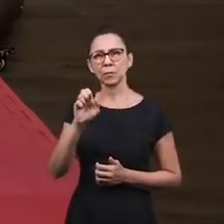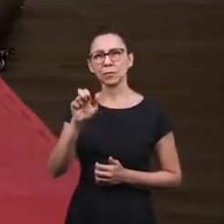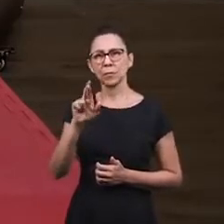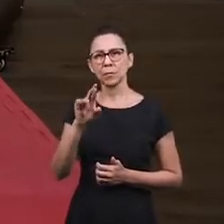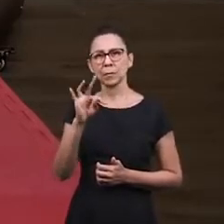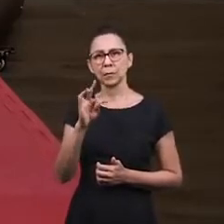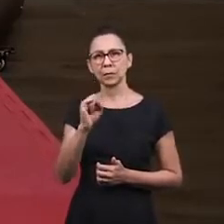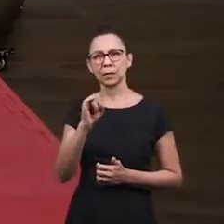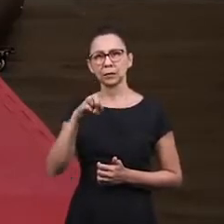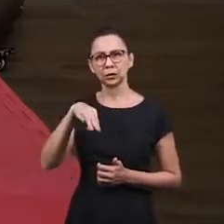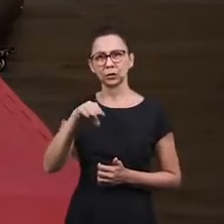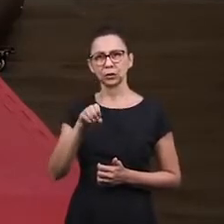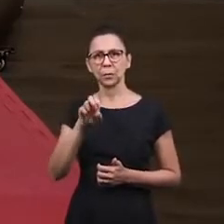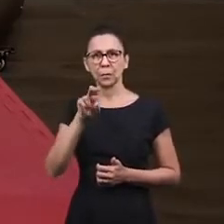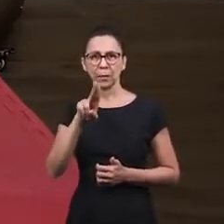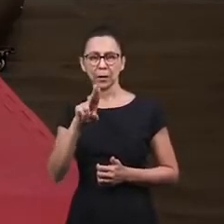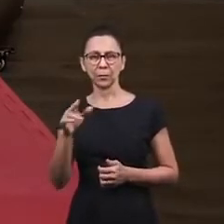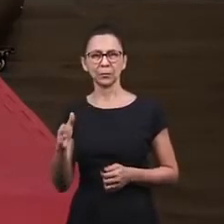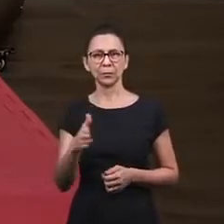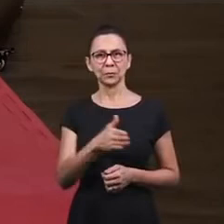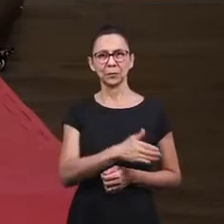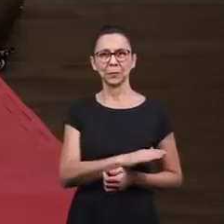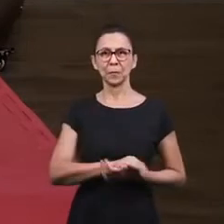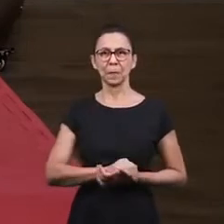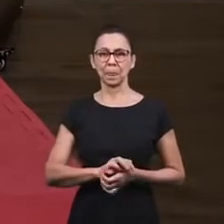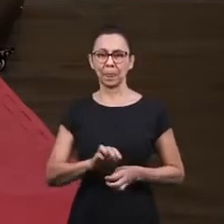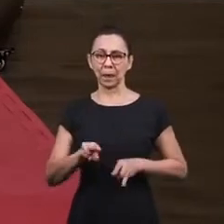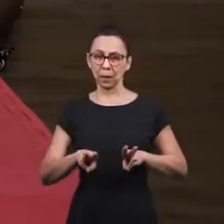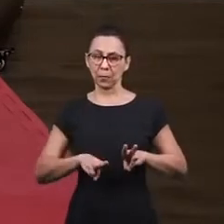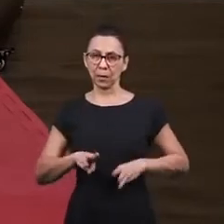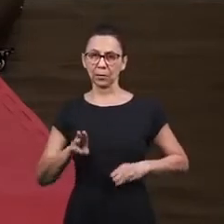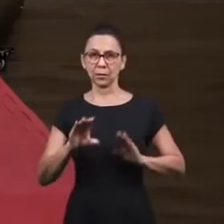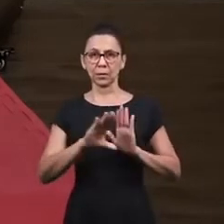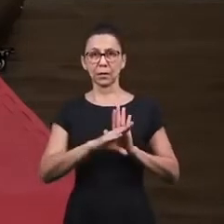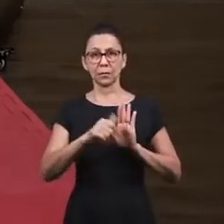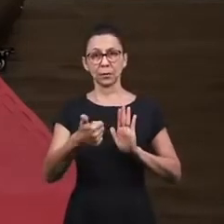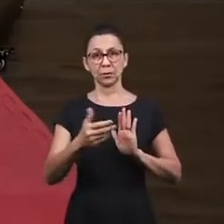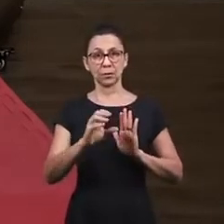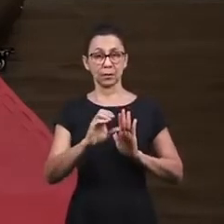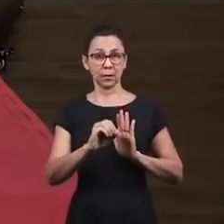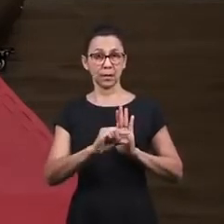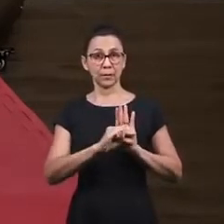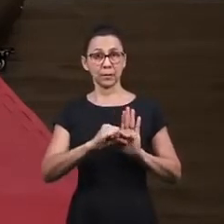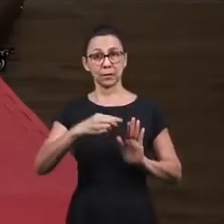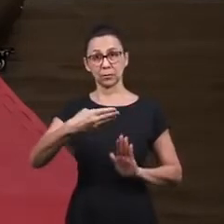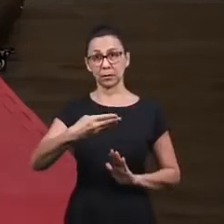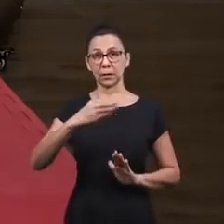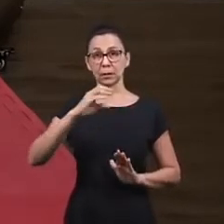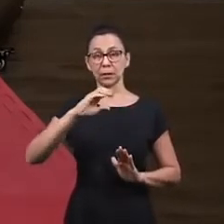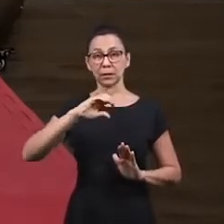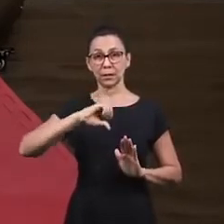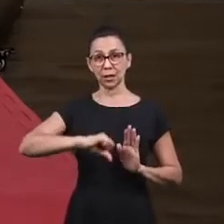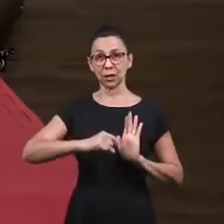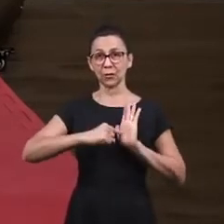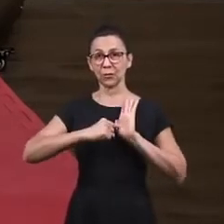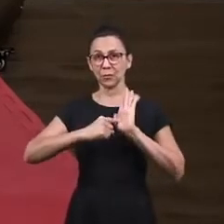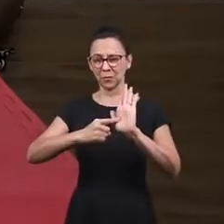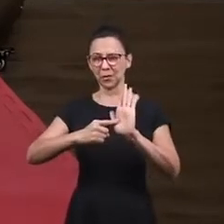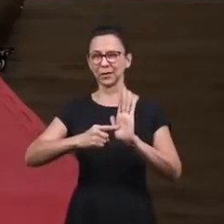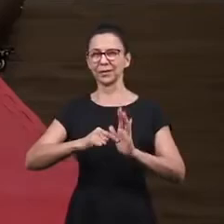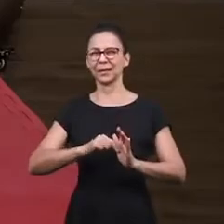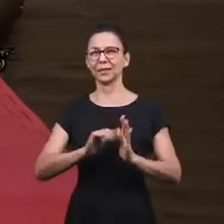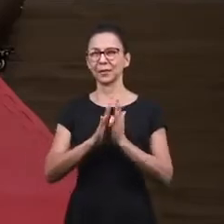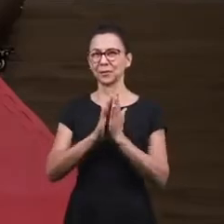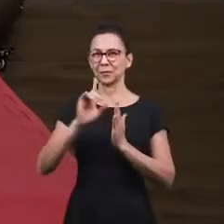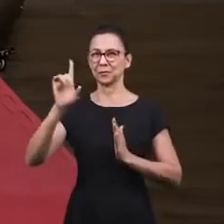in the Bible in Mark chapter 10, verse 49.